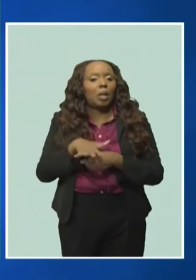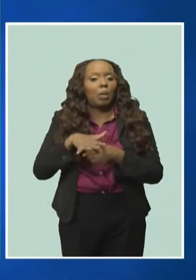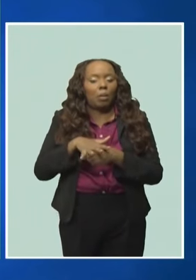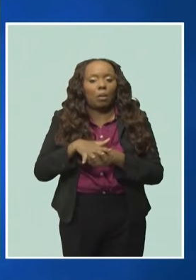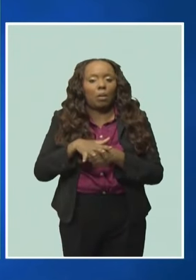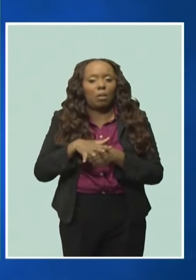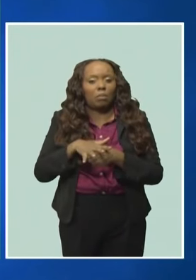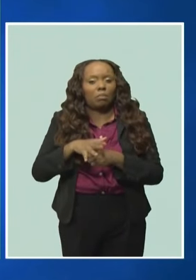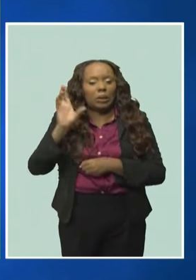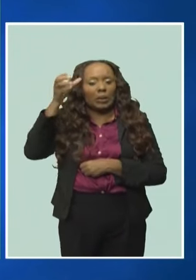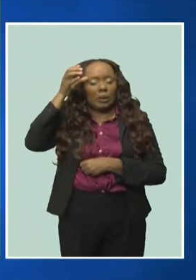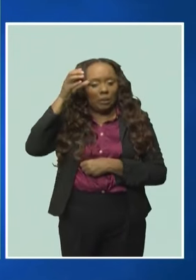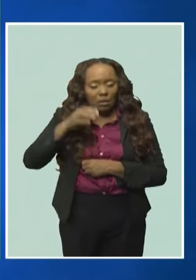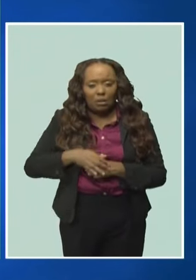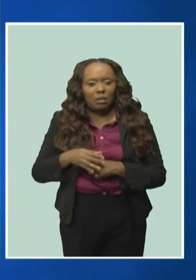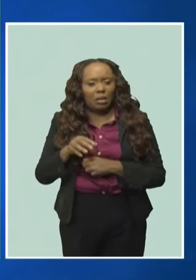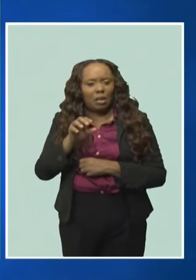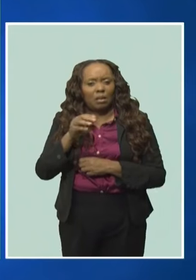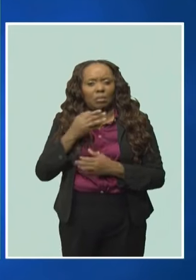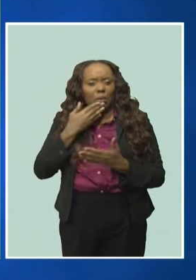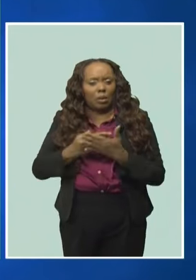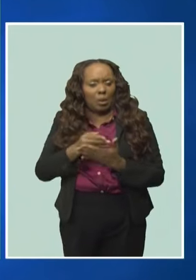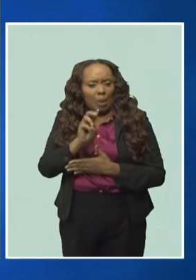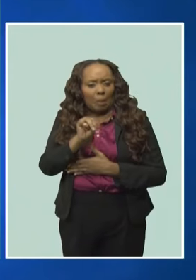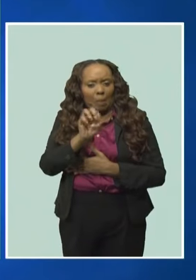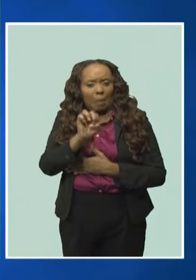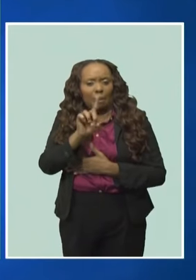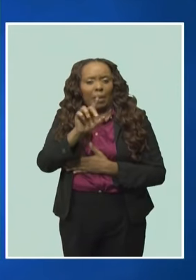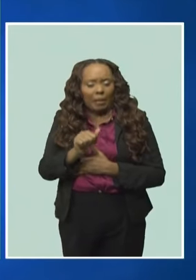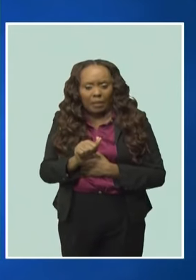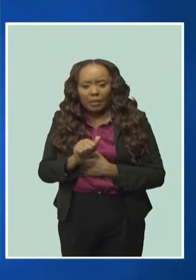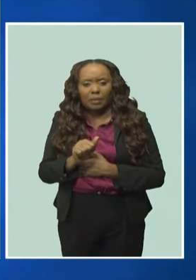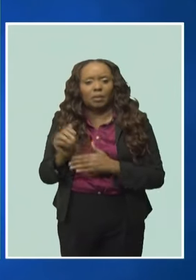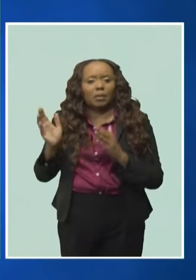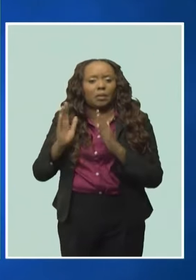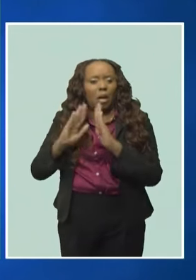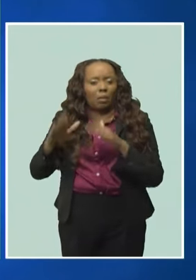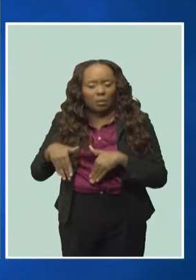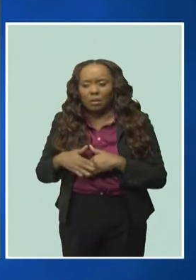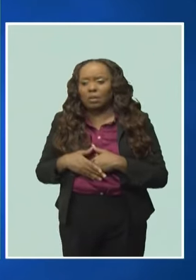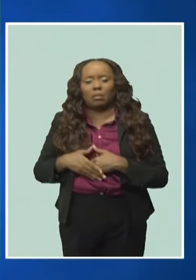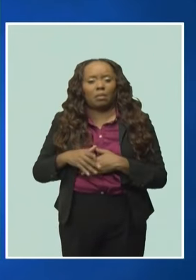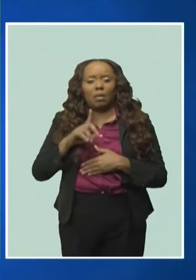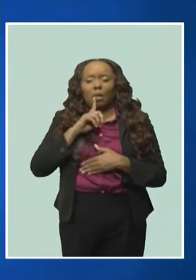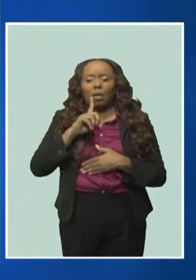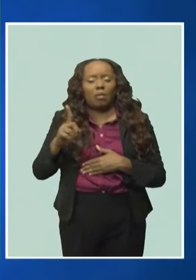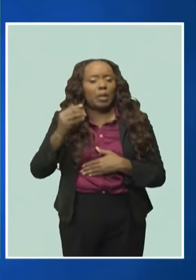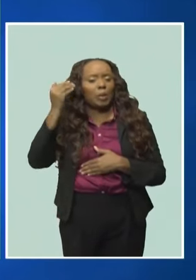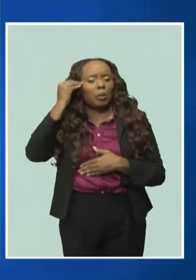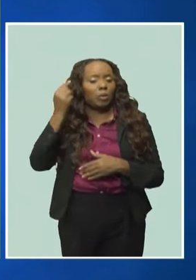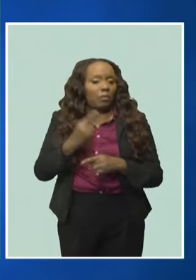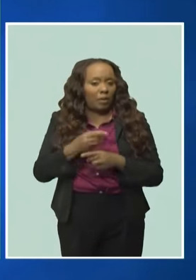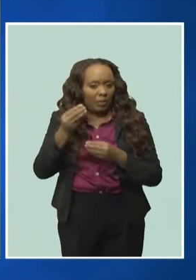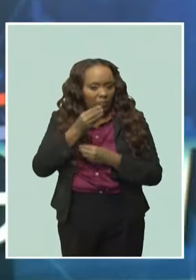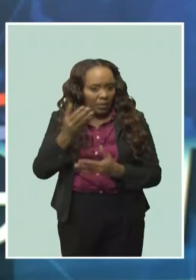houses who would have been provided with the accurate details of the hazards that are facing Barbados. Well,